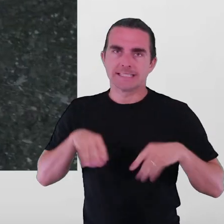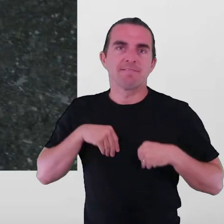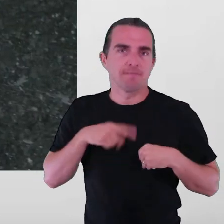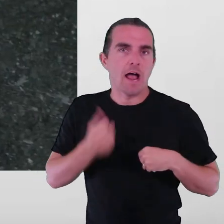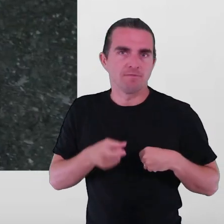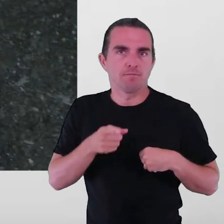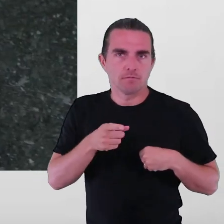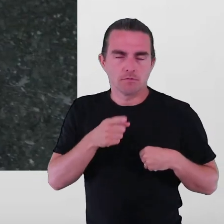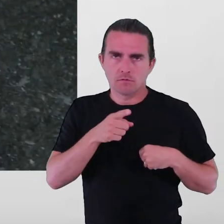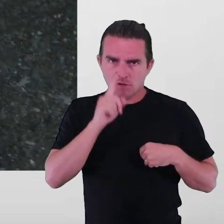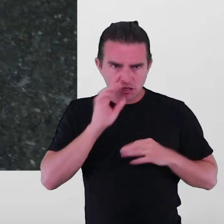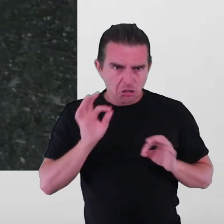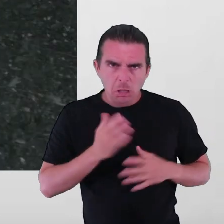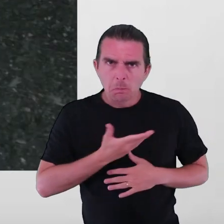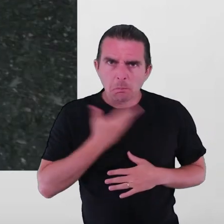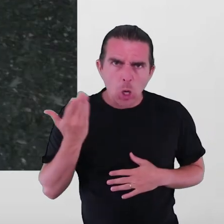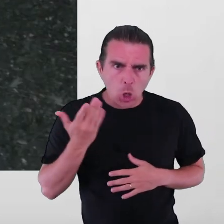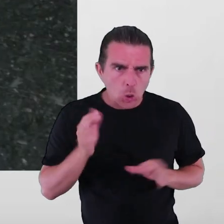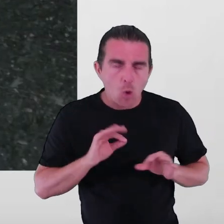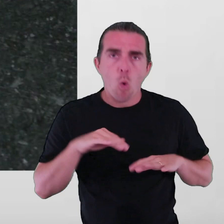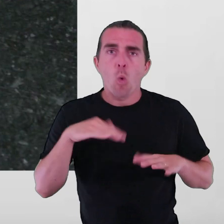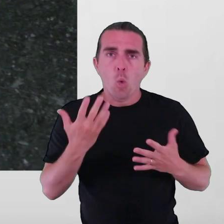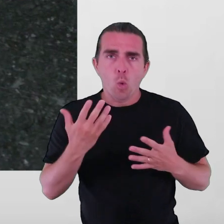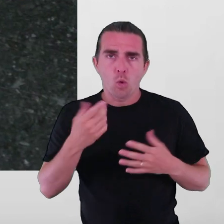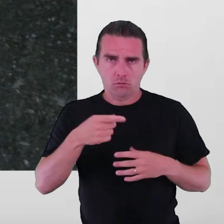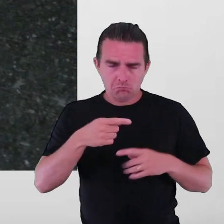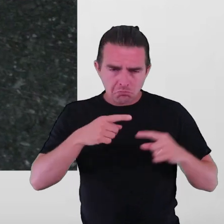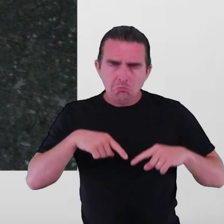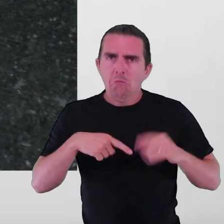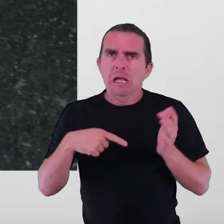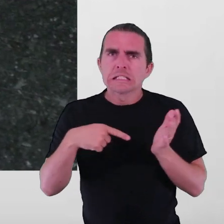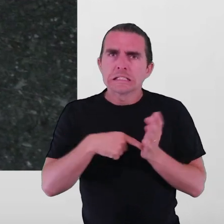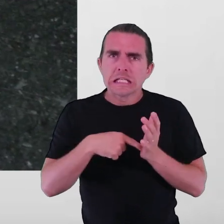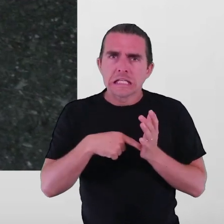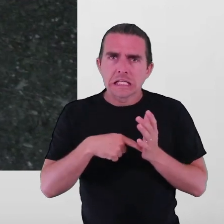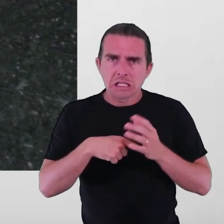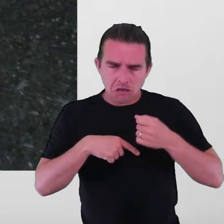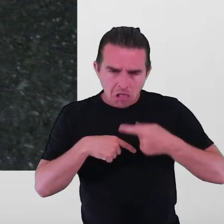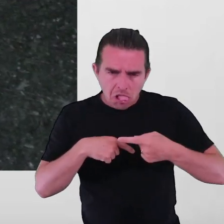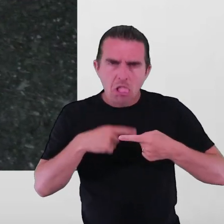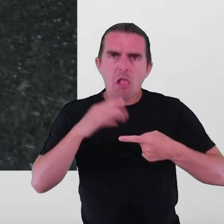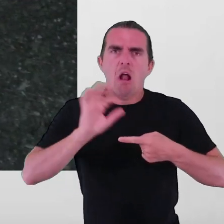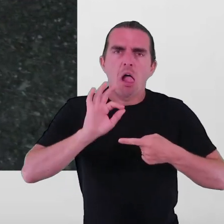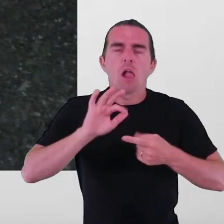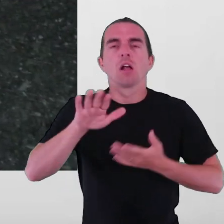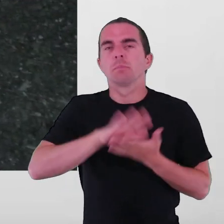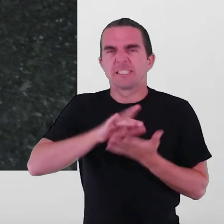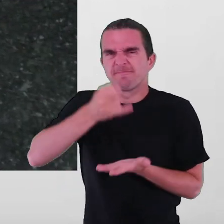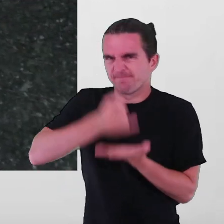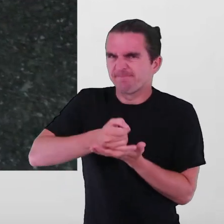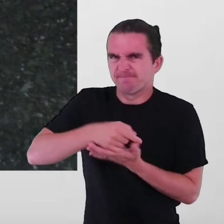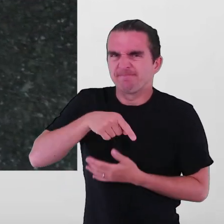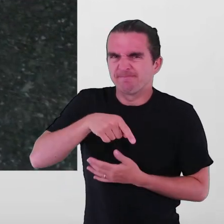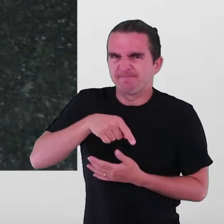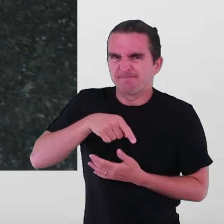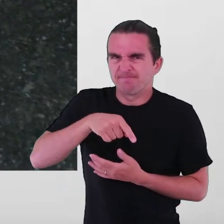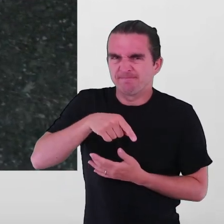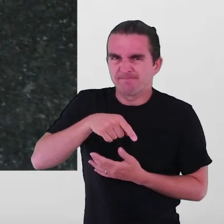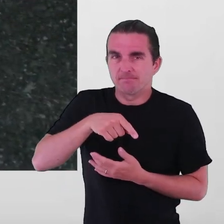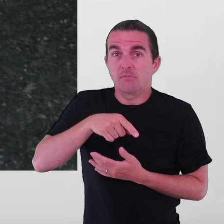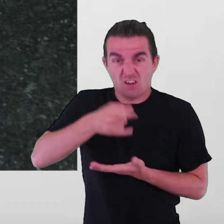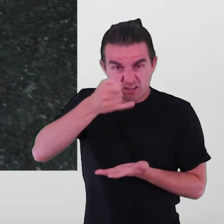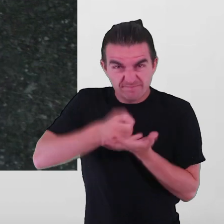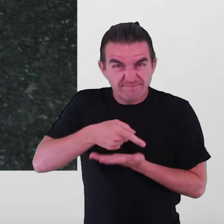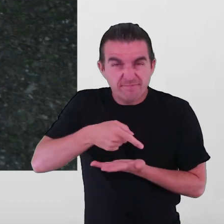is positive. If you do not have any lines or just one line at the bottom of the display at T, then